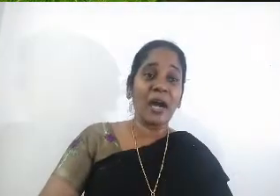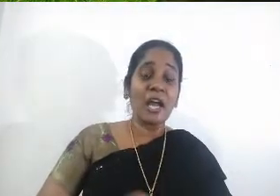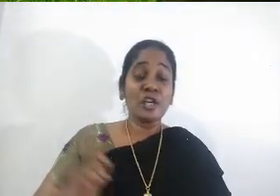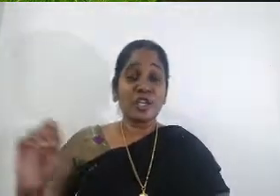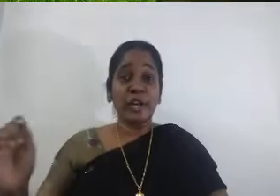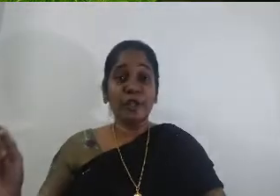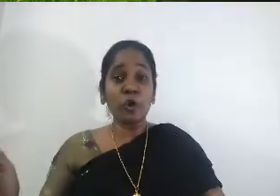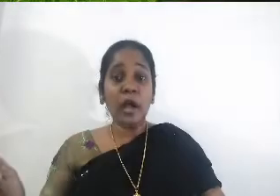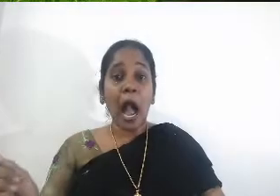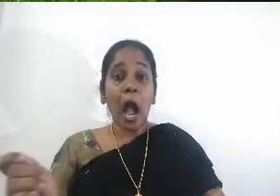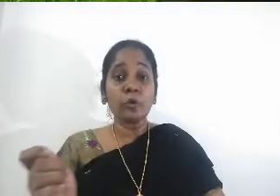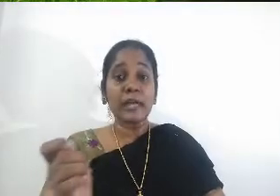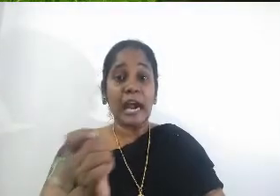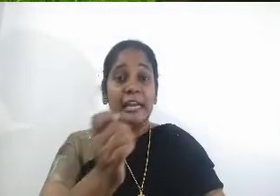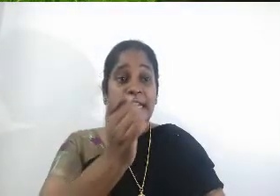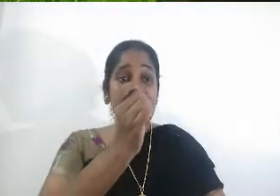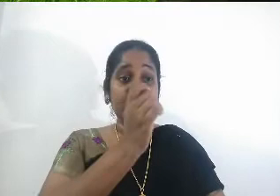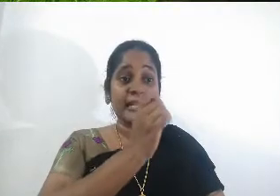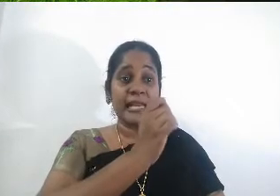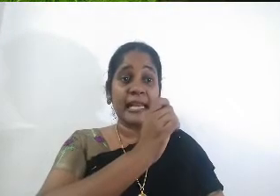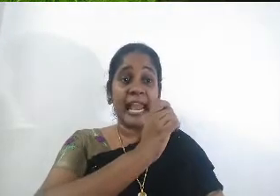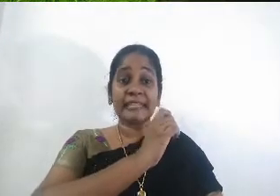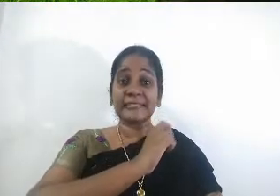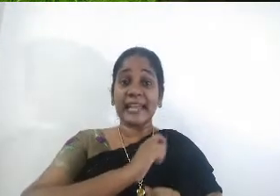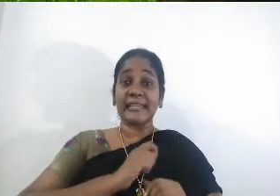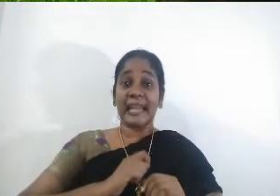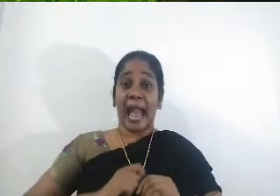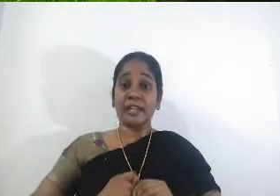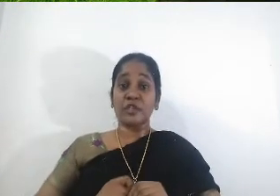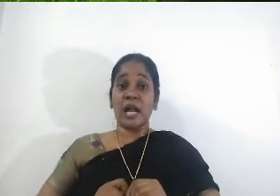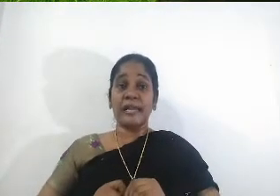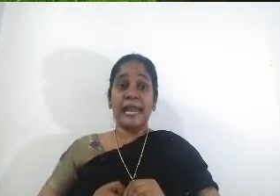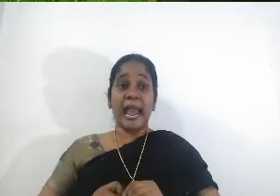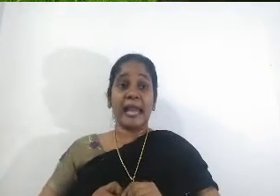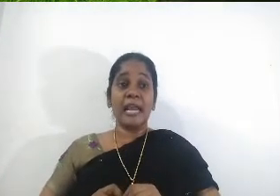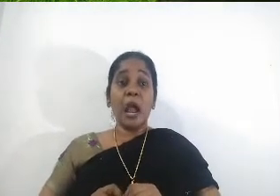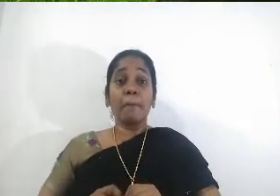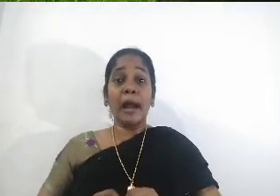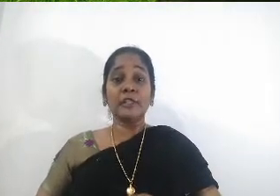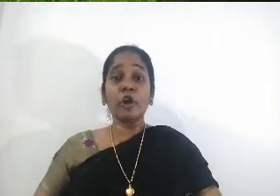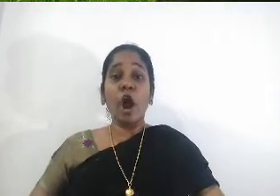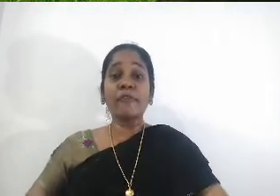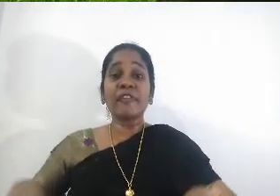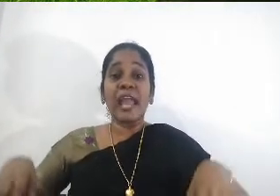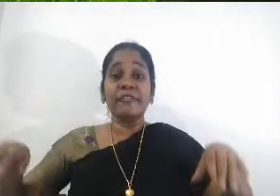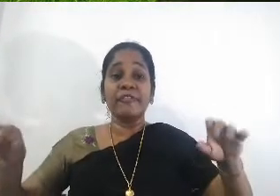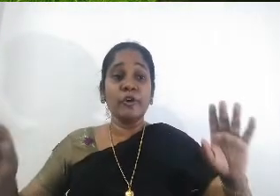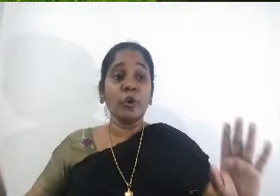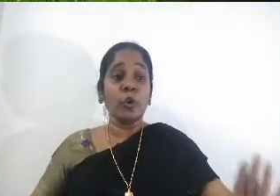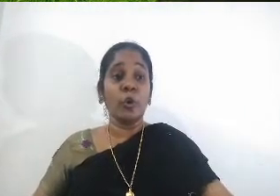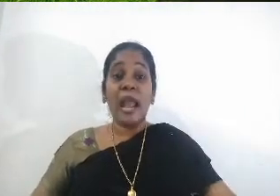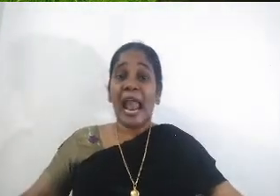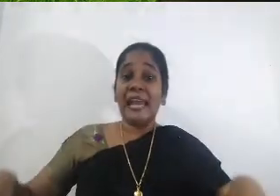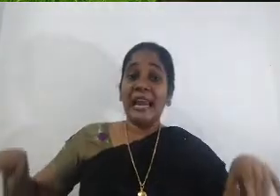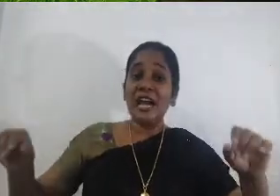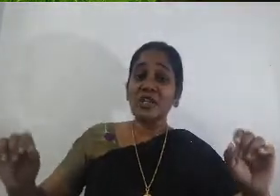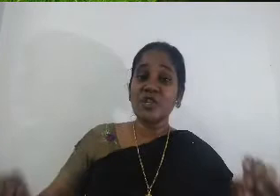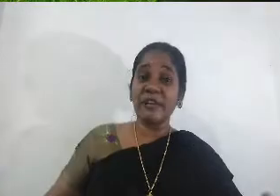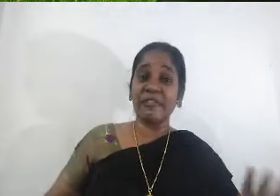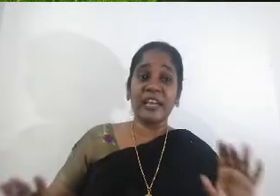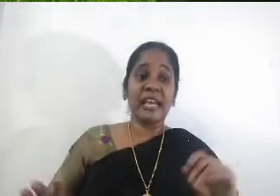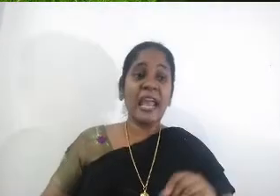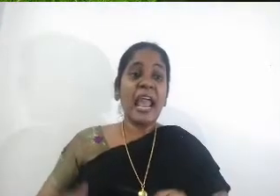grasshopper. She took out a little insect catcher net, but off it flew in